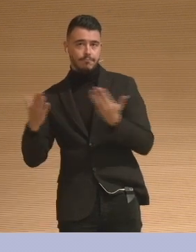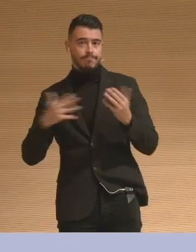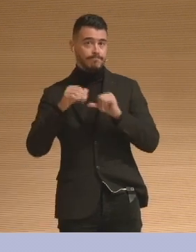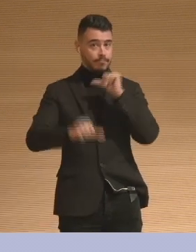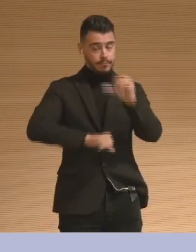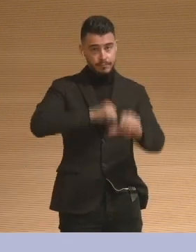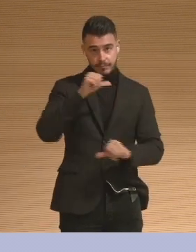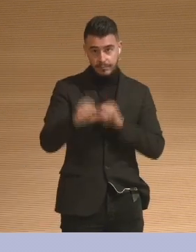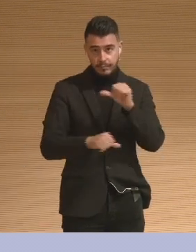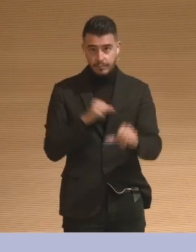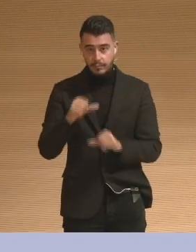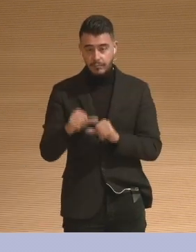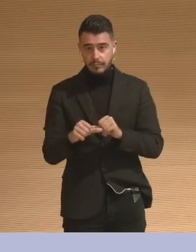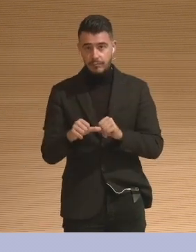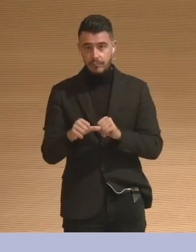or the time of